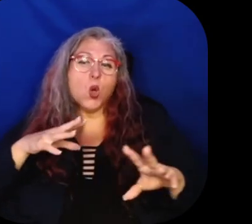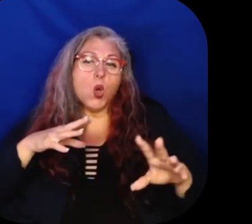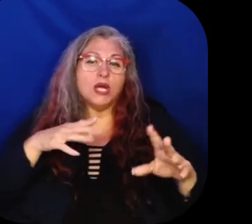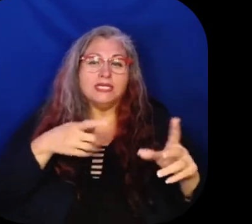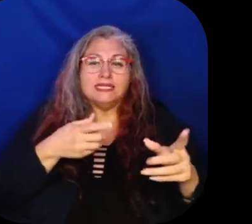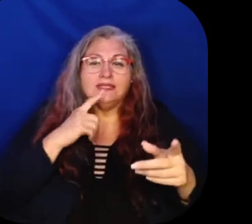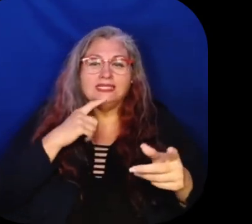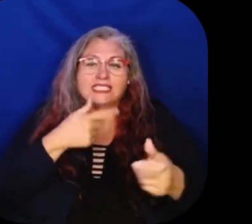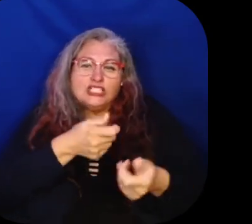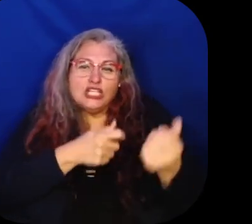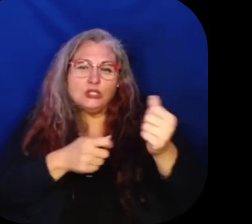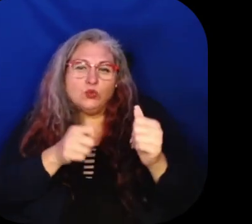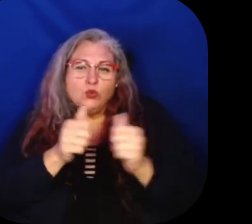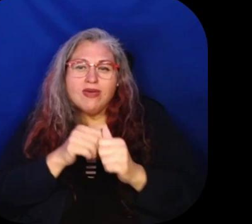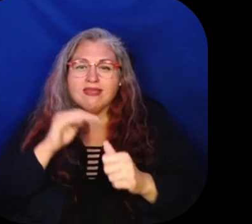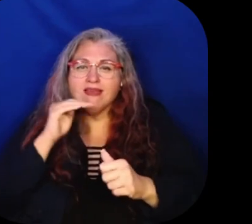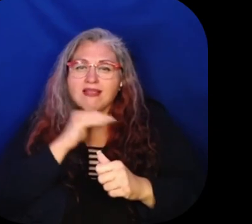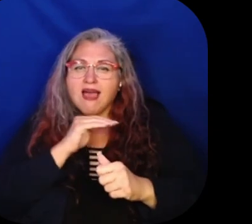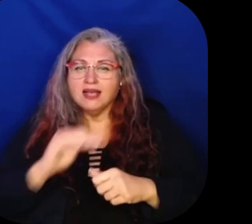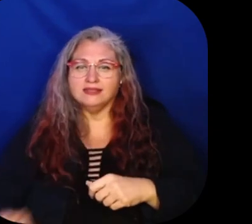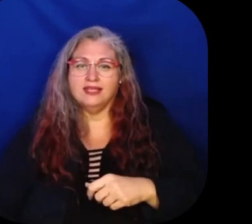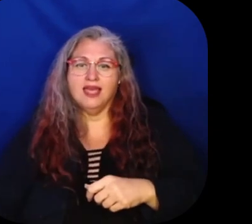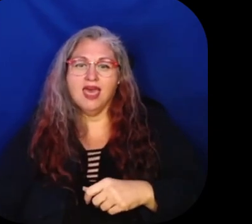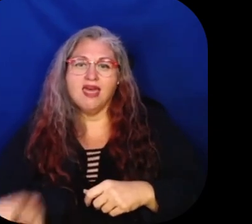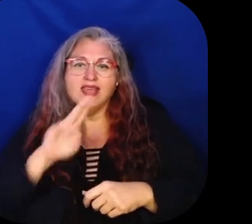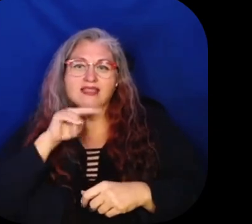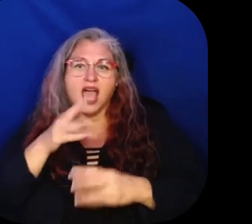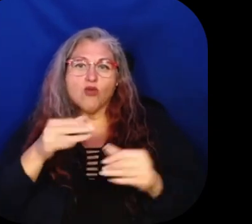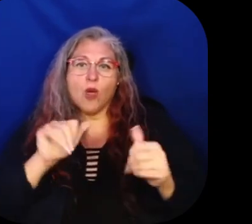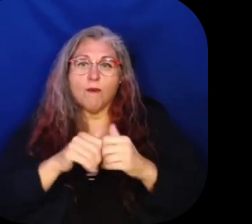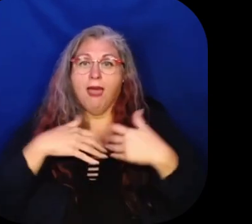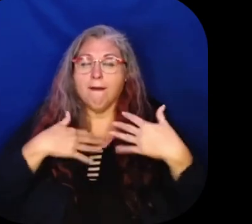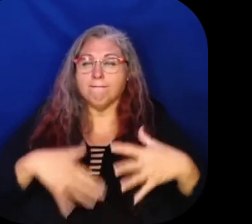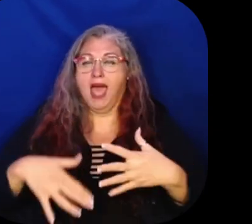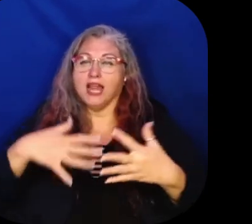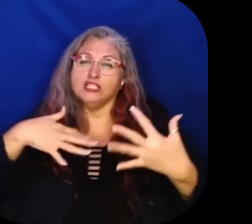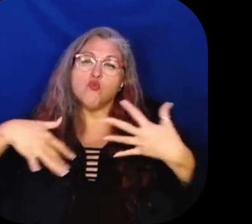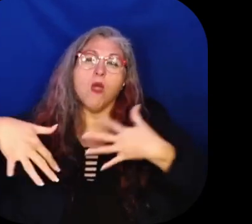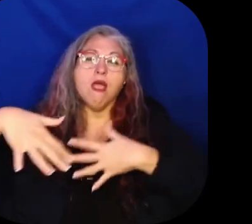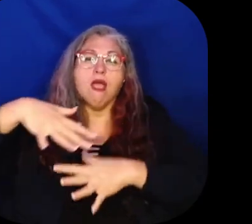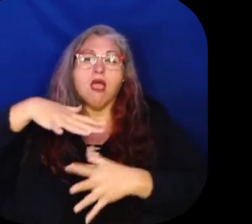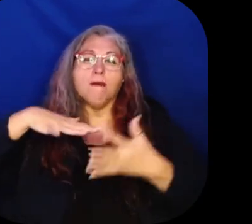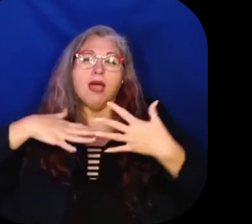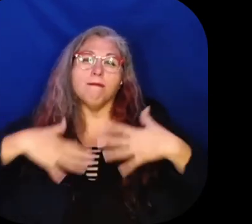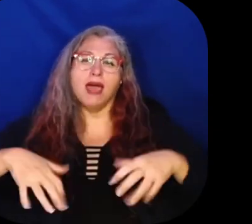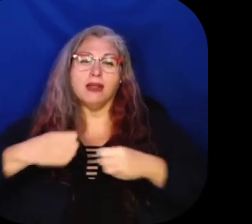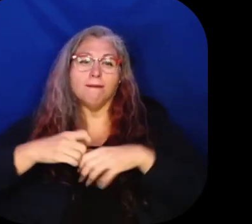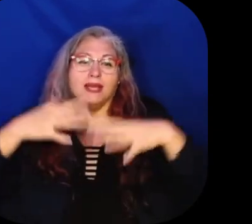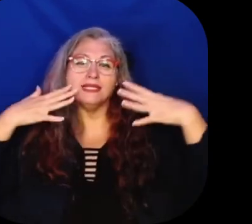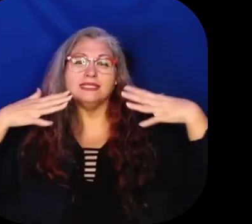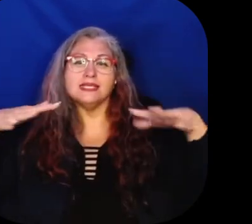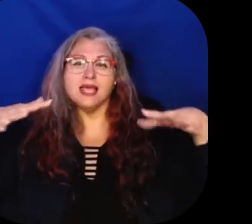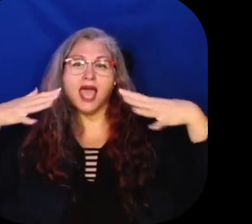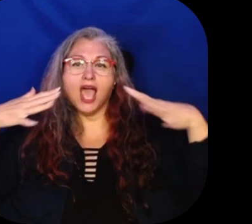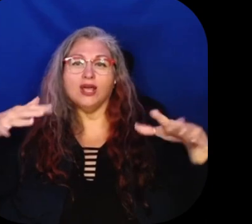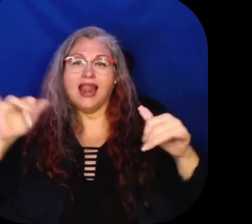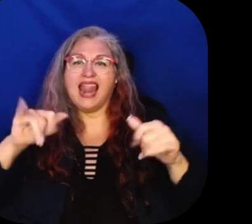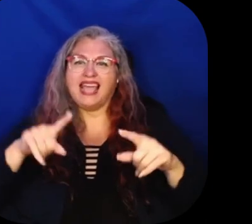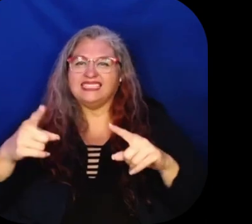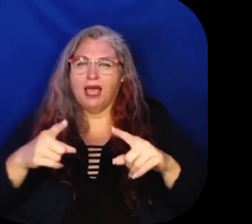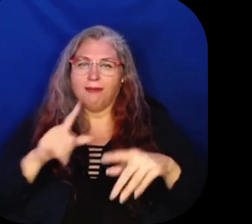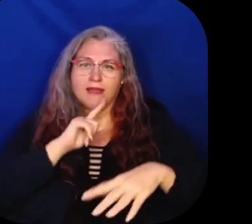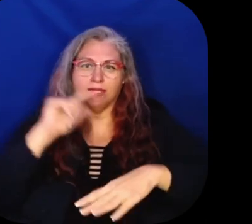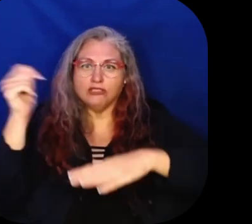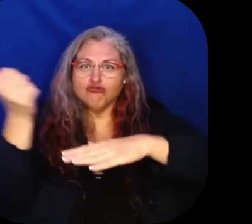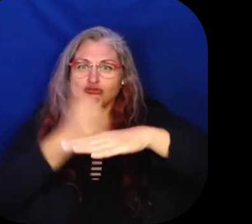The tongue and the ground that my body swirls round. My body makes sounds like a thing being